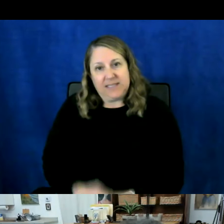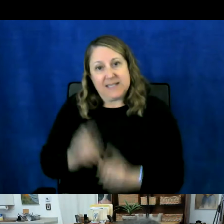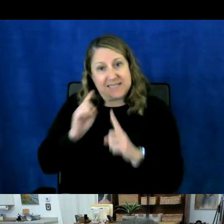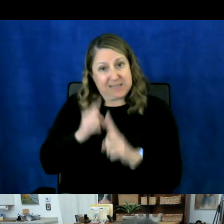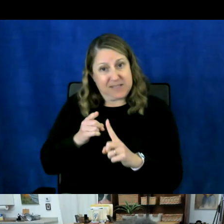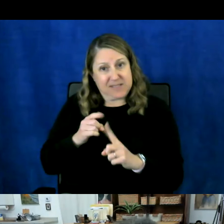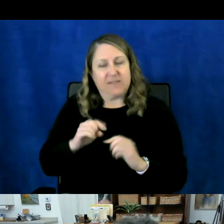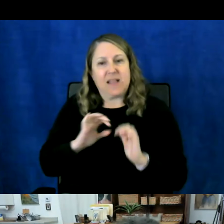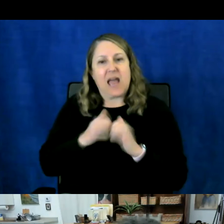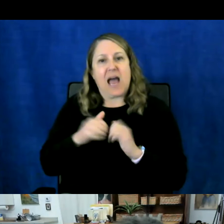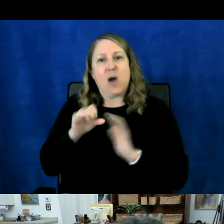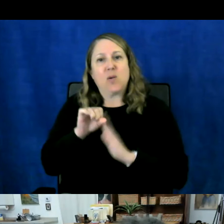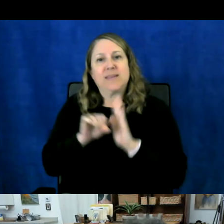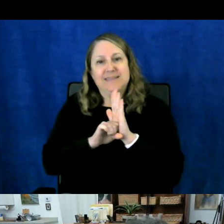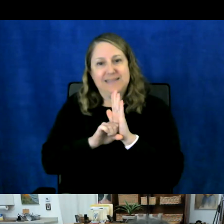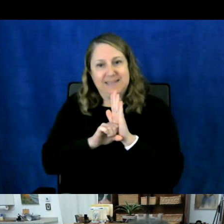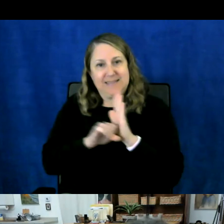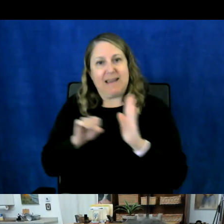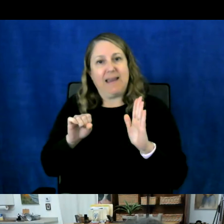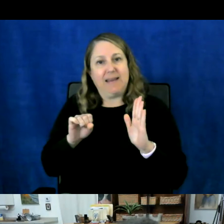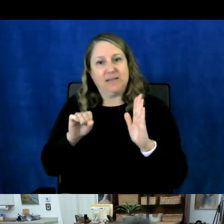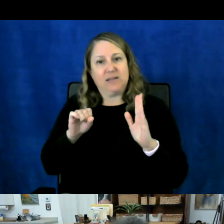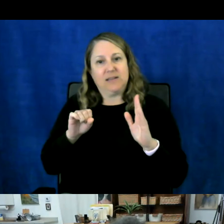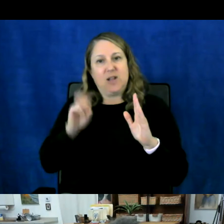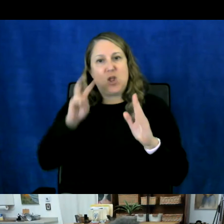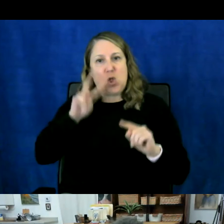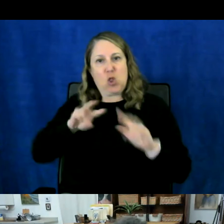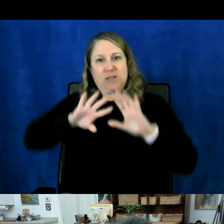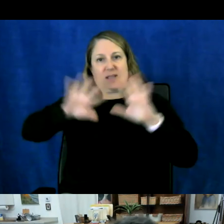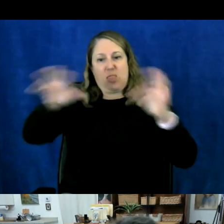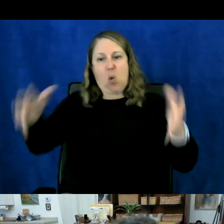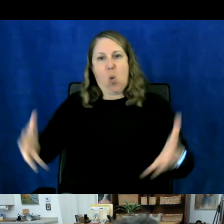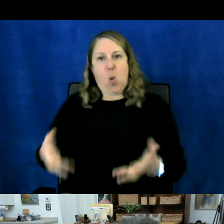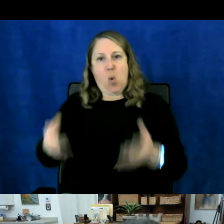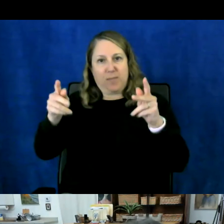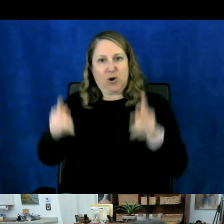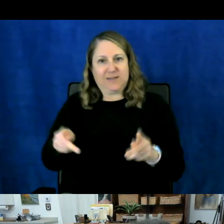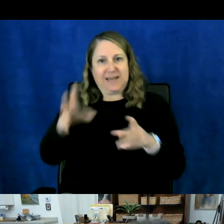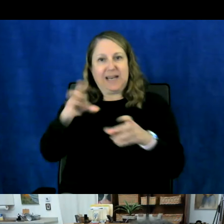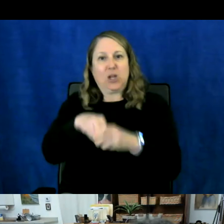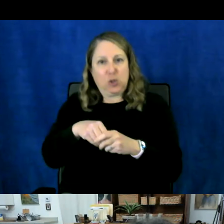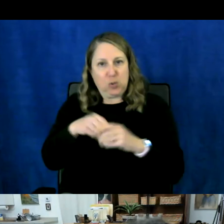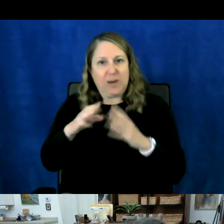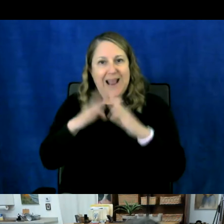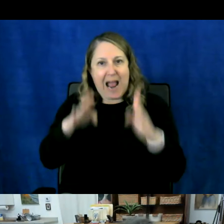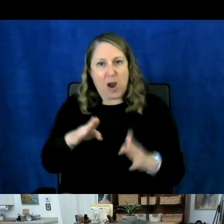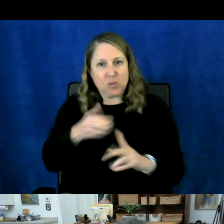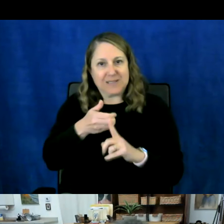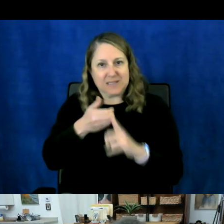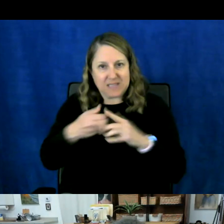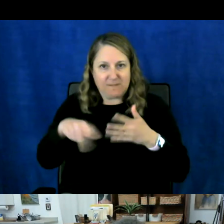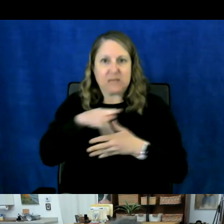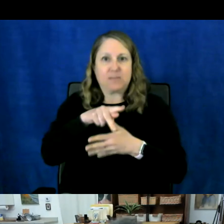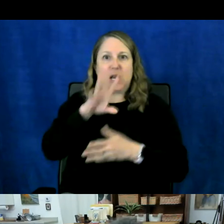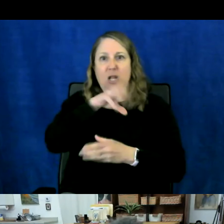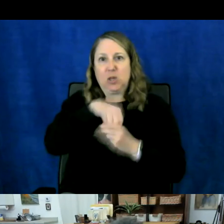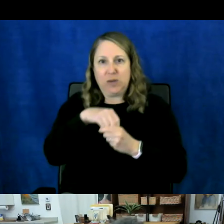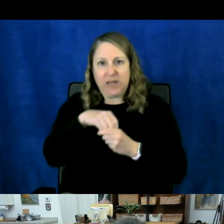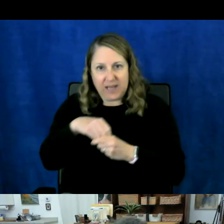specifically how the state is looking at the whole person, including that housing is a priority in implementing the master plan for aging,